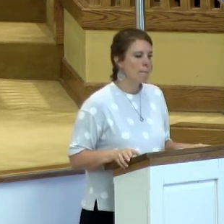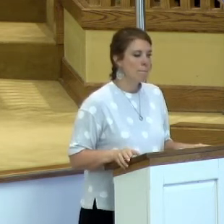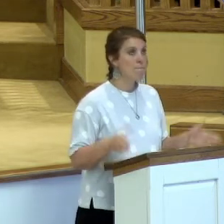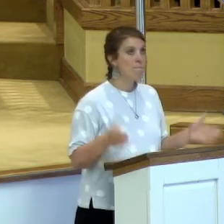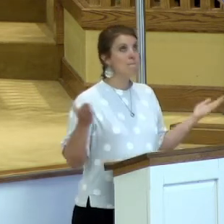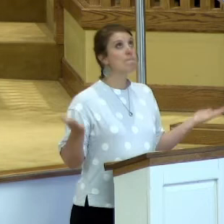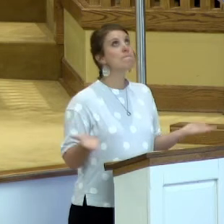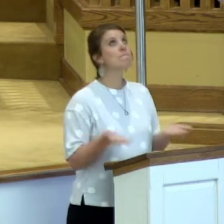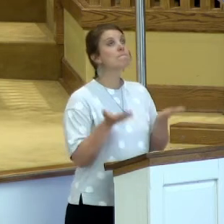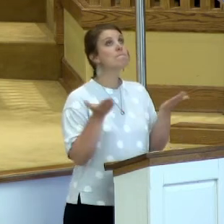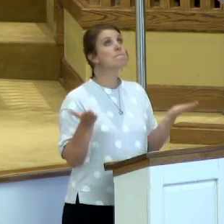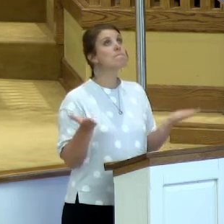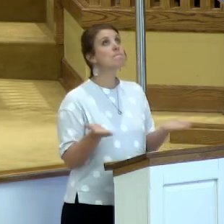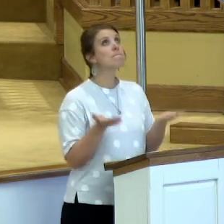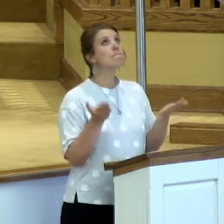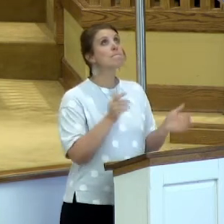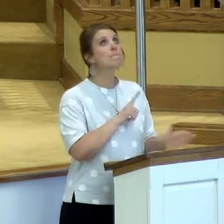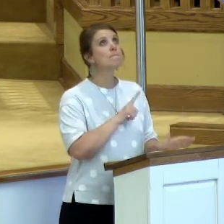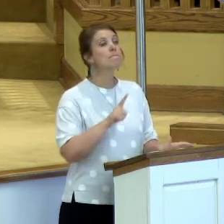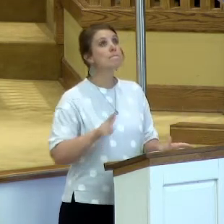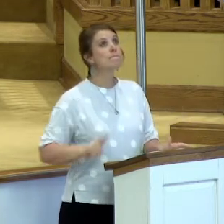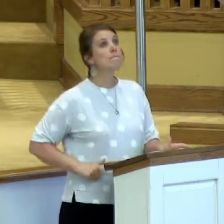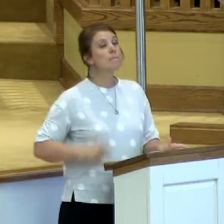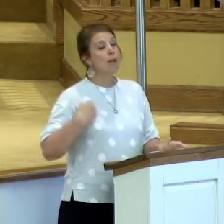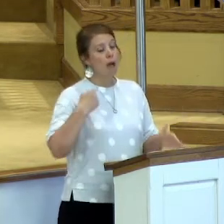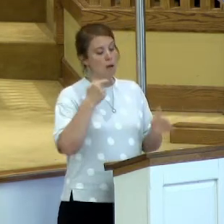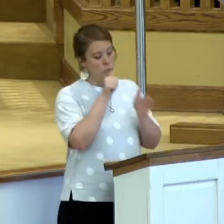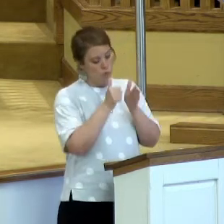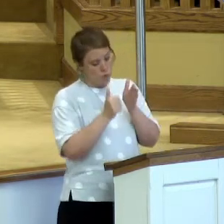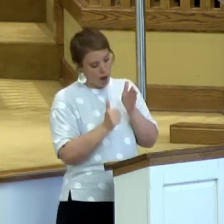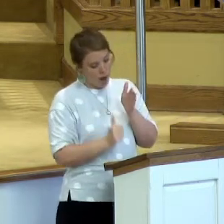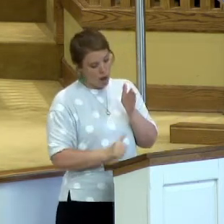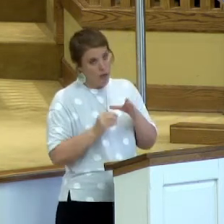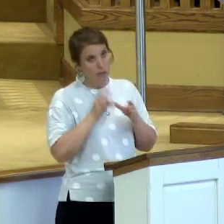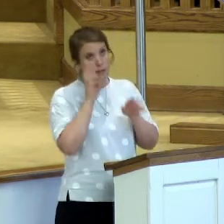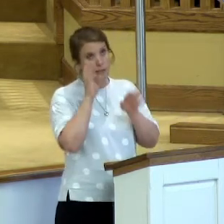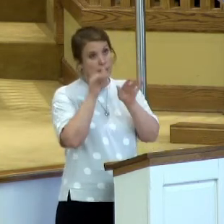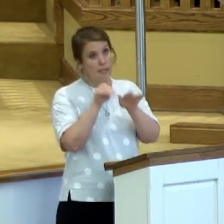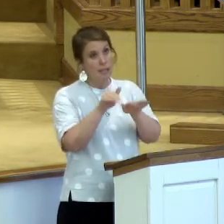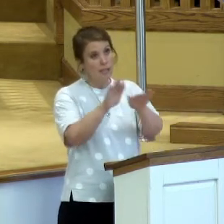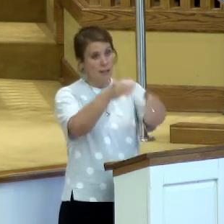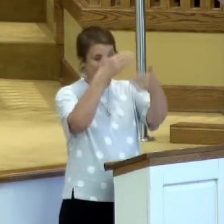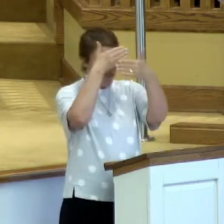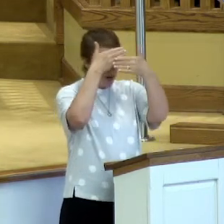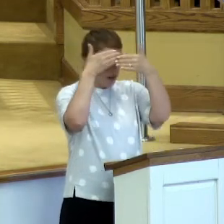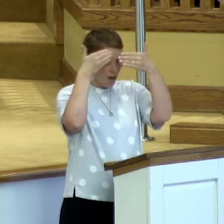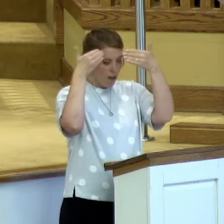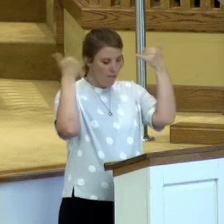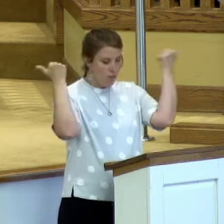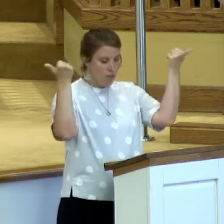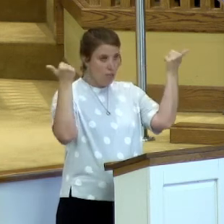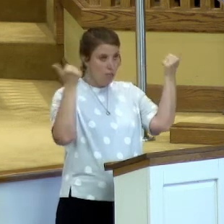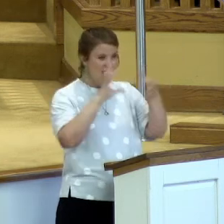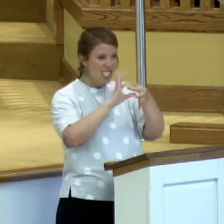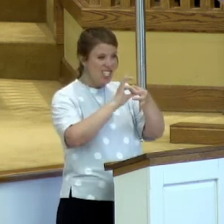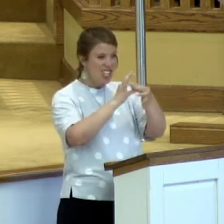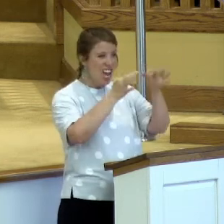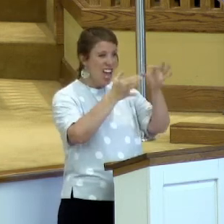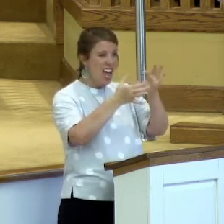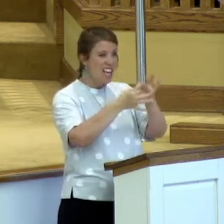Here I am, Lord, and I'm drowning in your sea of forgetfulness. The chains